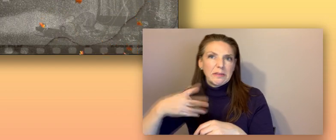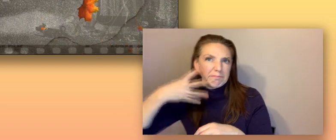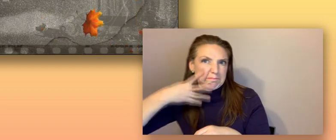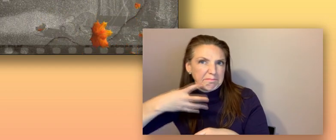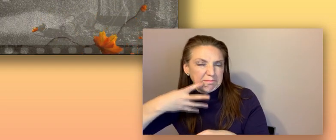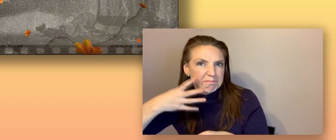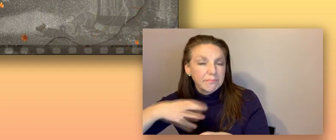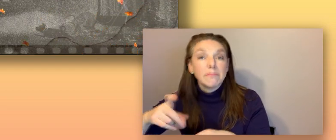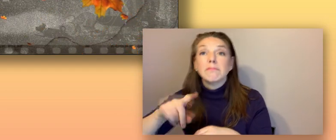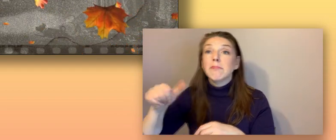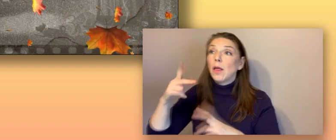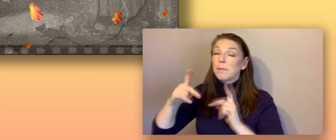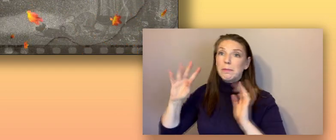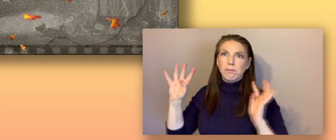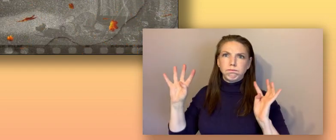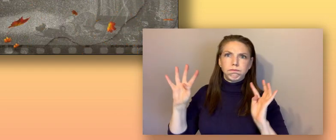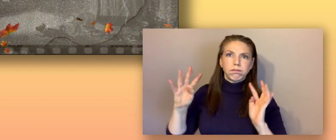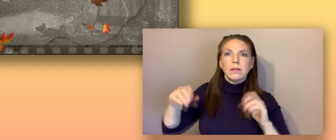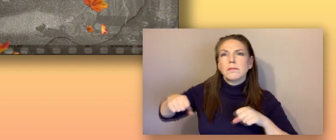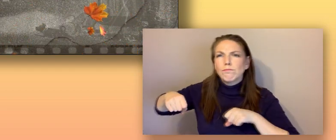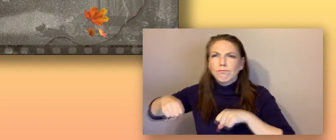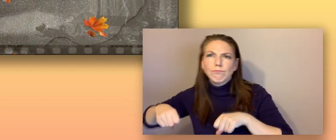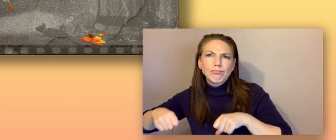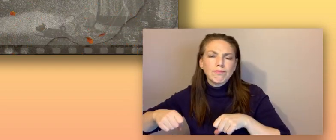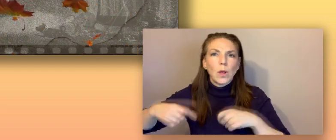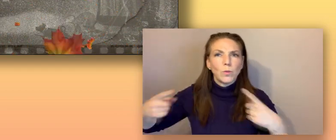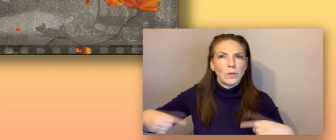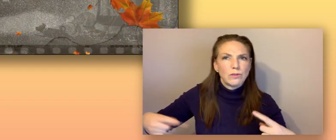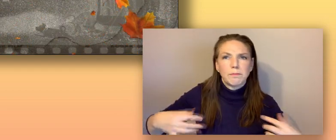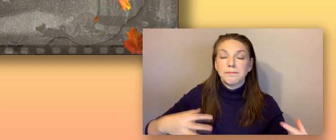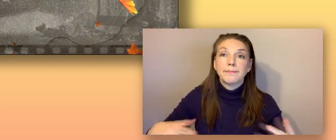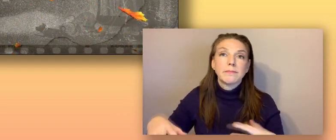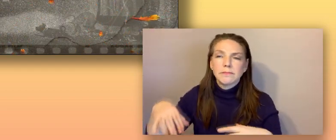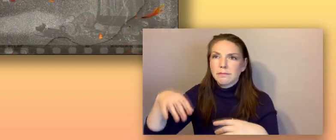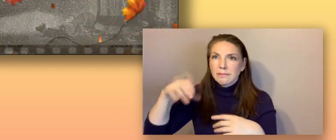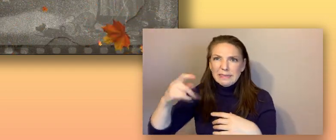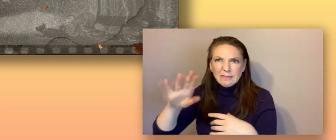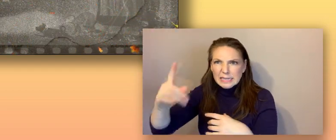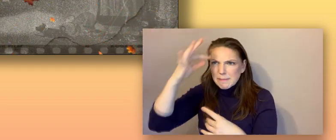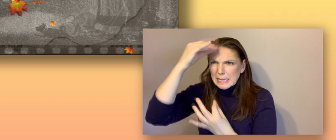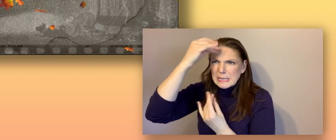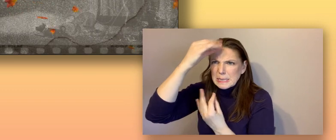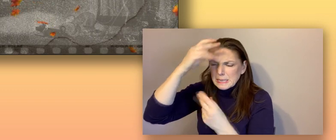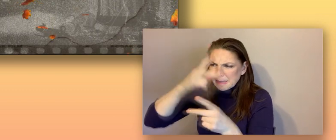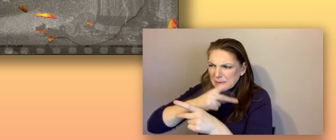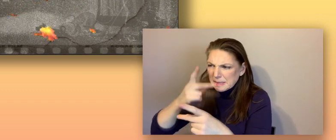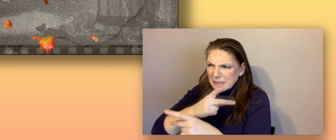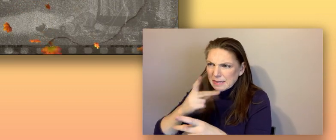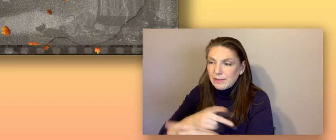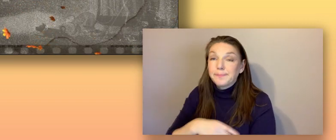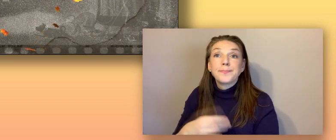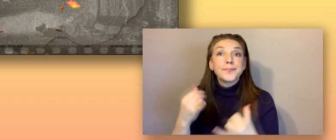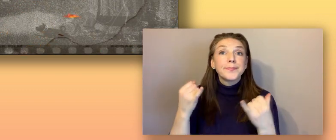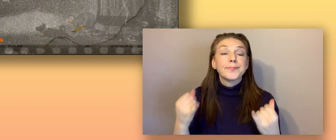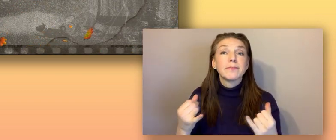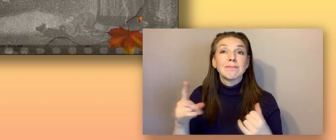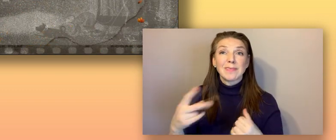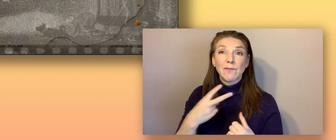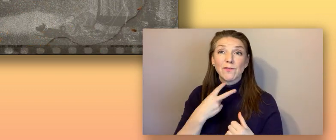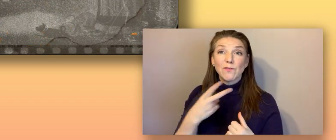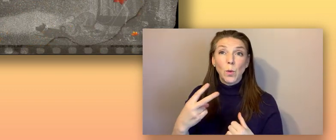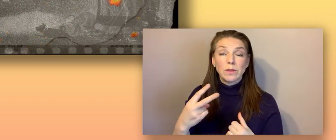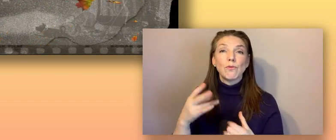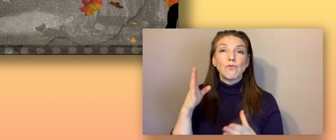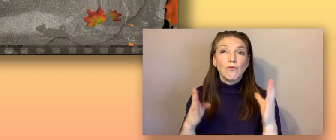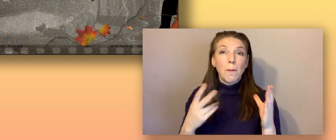in wheelchairs. Stephen's mind is drowning in numbers and mathematical equations. It's such a beautiful day. On such